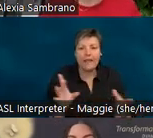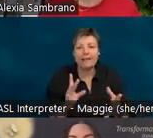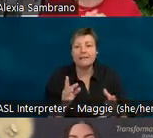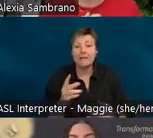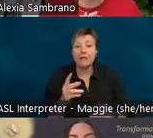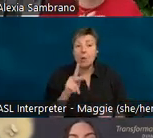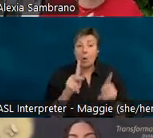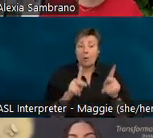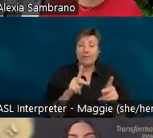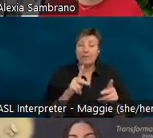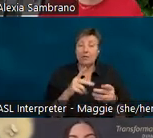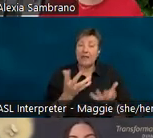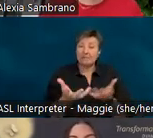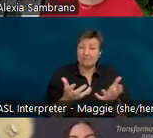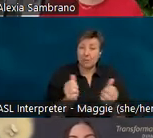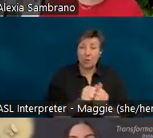this survey is from 2020,